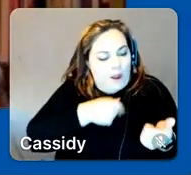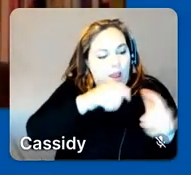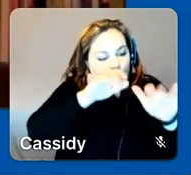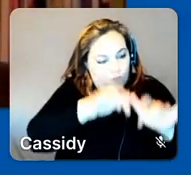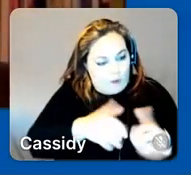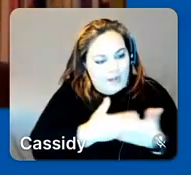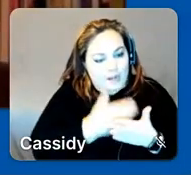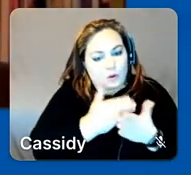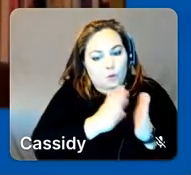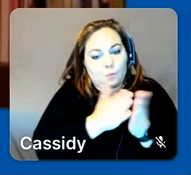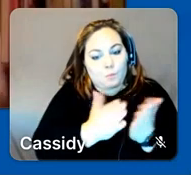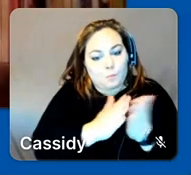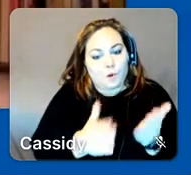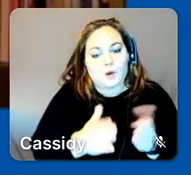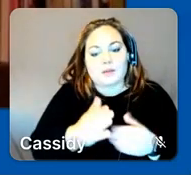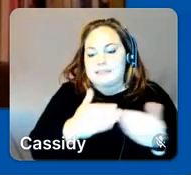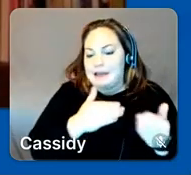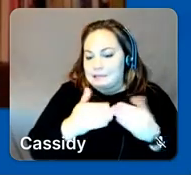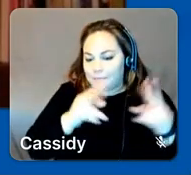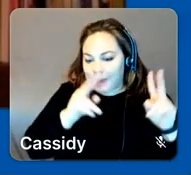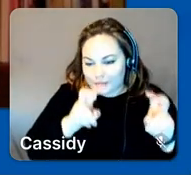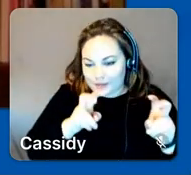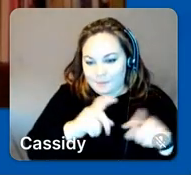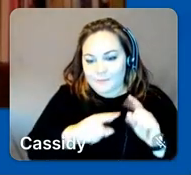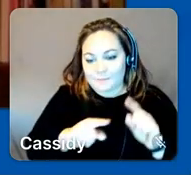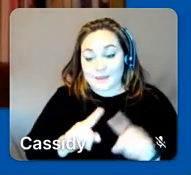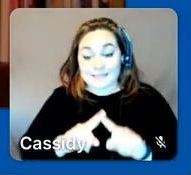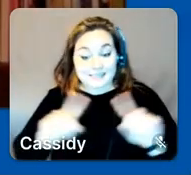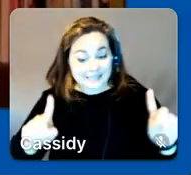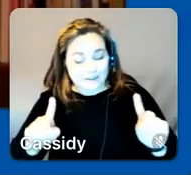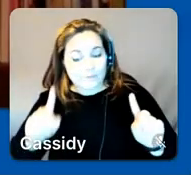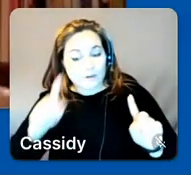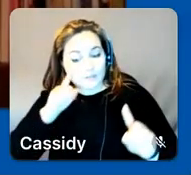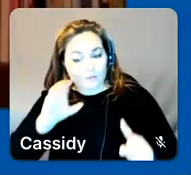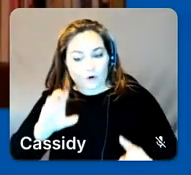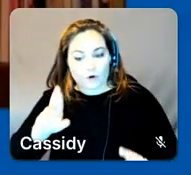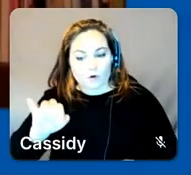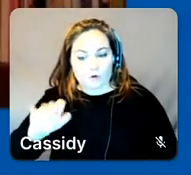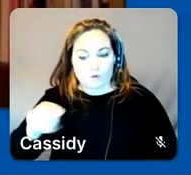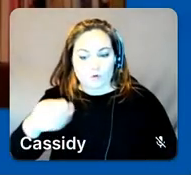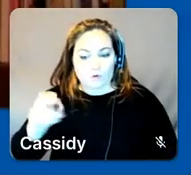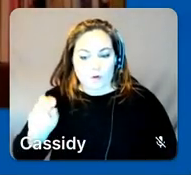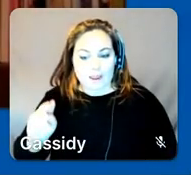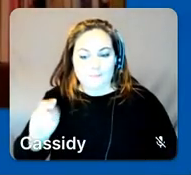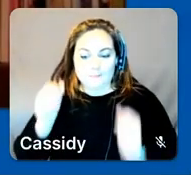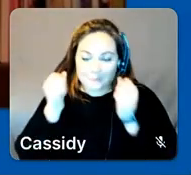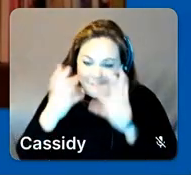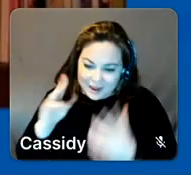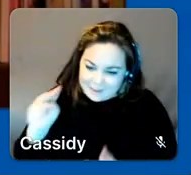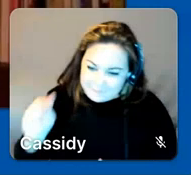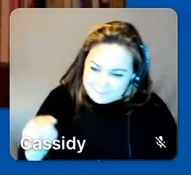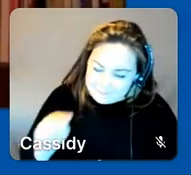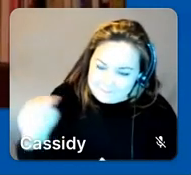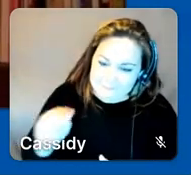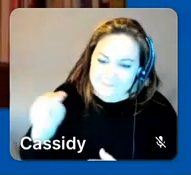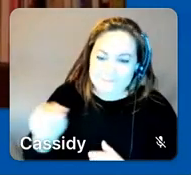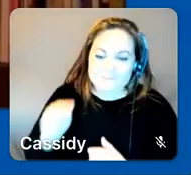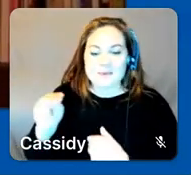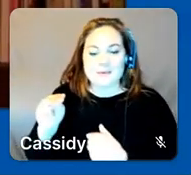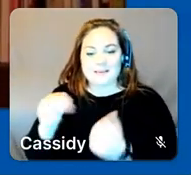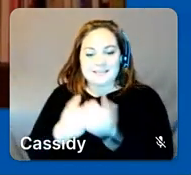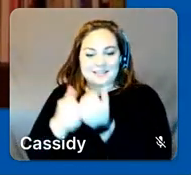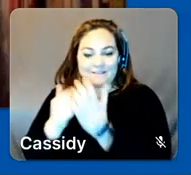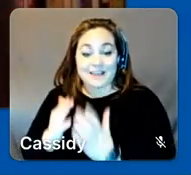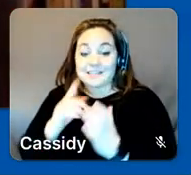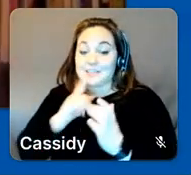genre or for whatever. But the difference in writing a Crichton novel is there are millions of Crichton fans that you can potentially really